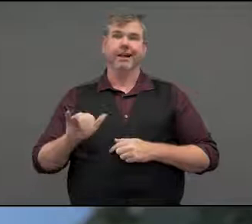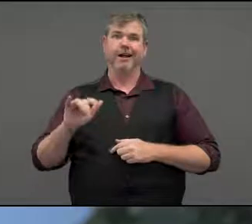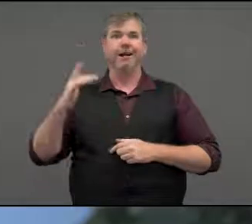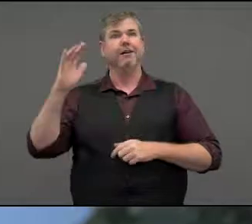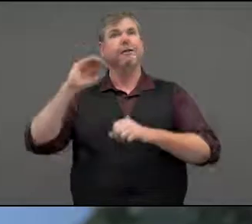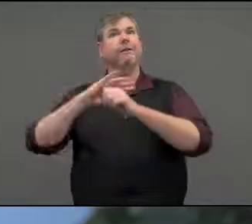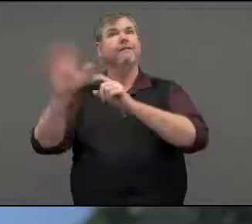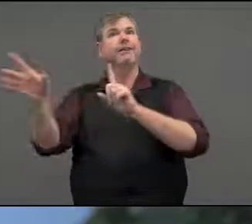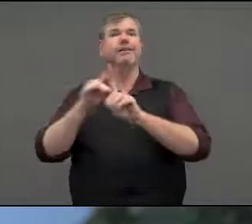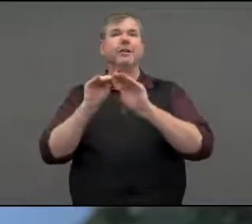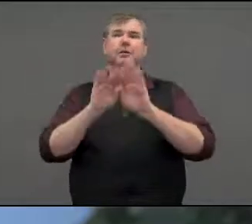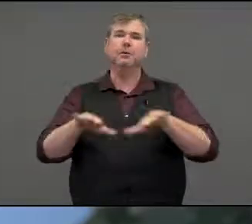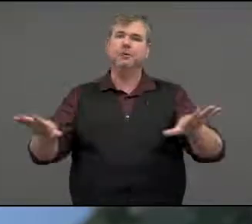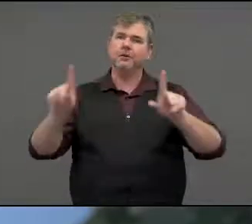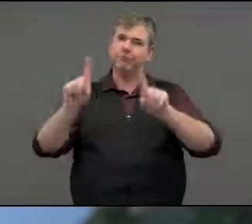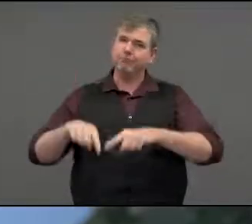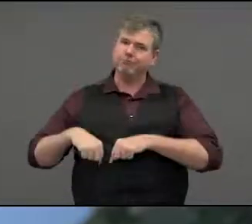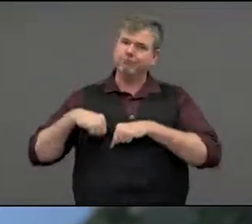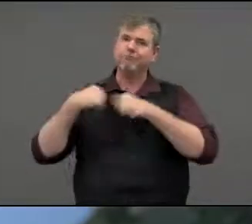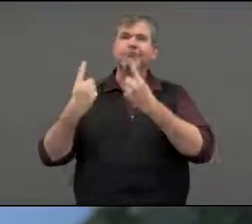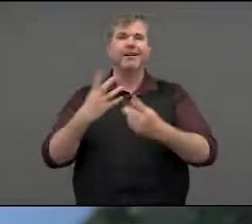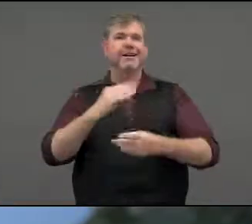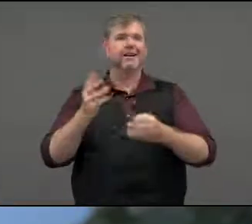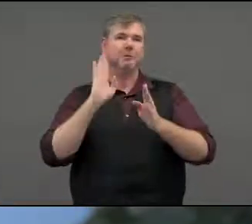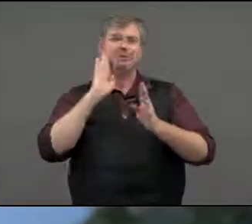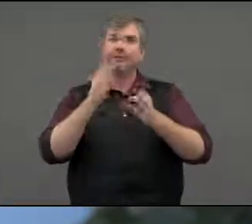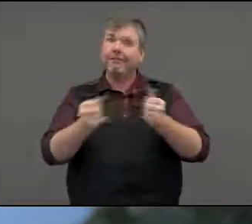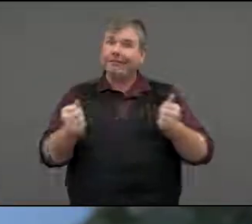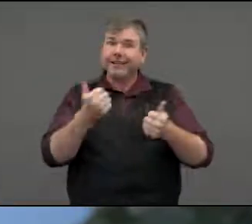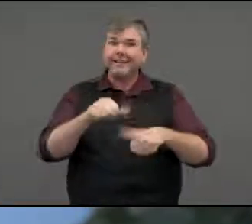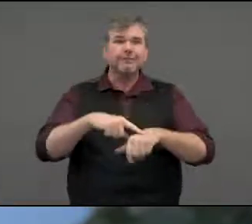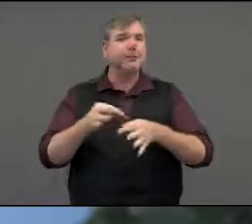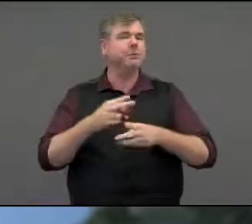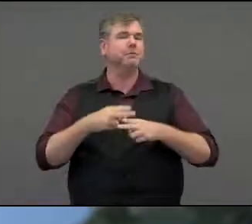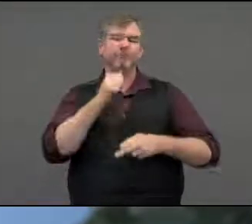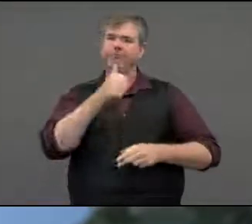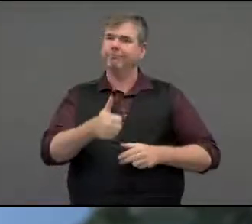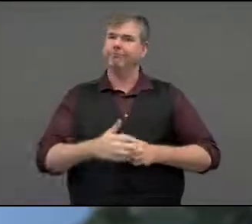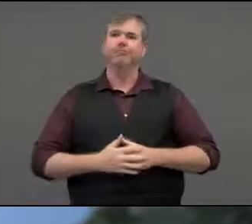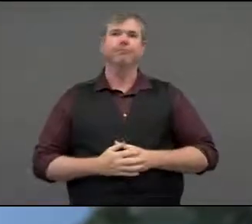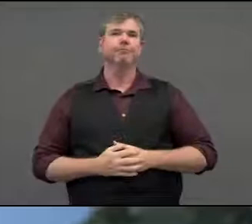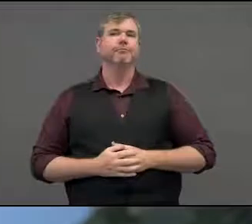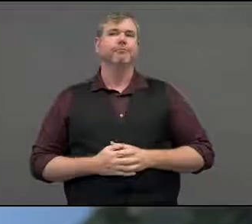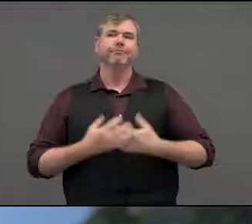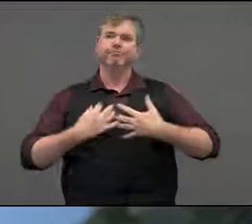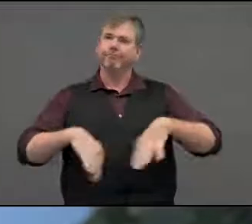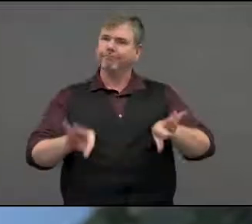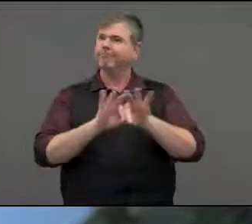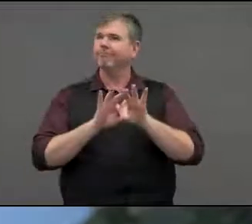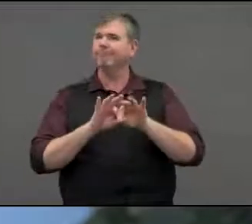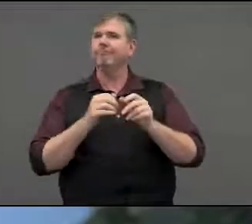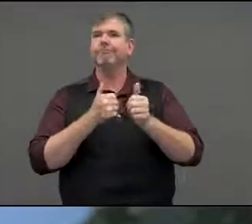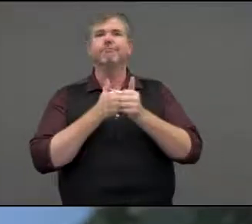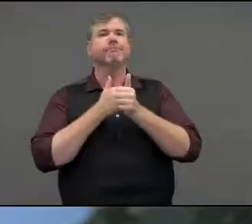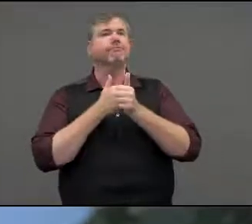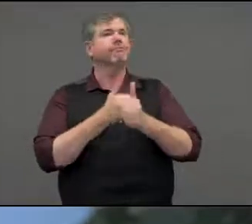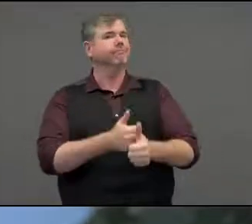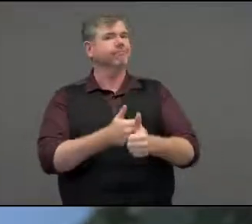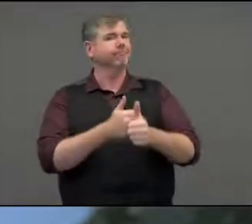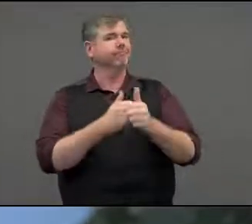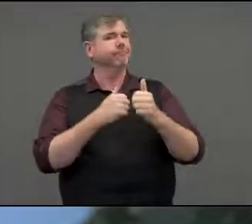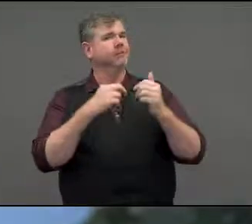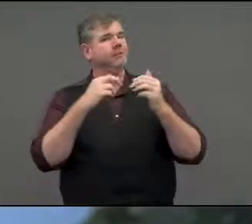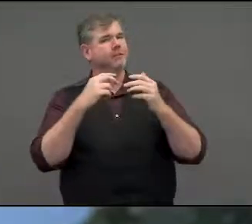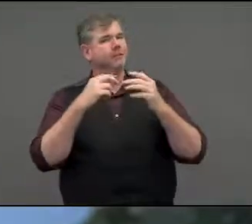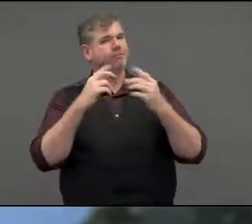of what we're supposed to do, which is social distancing. Using the break room as an example, if you have a break room, you should be maintaining